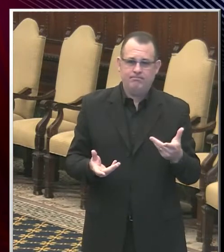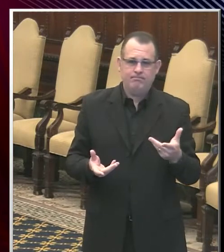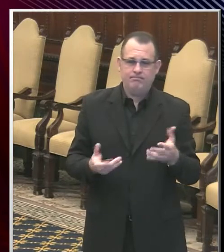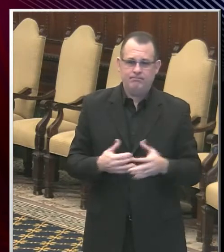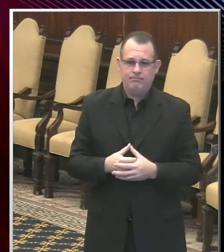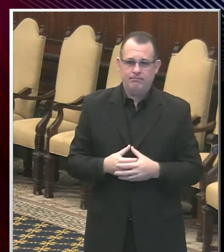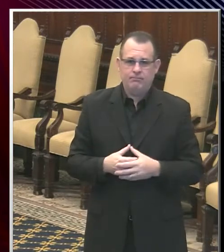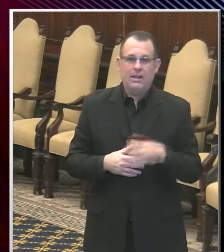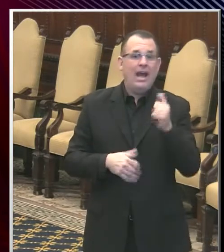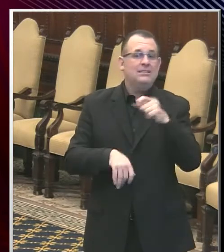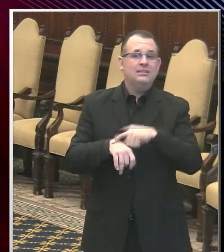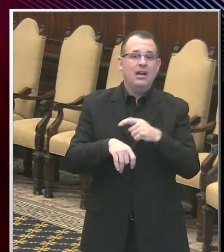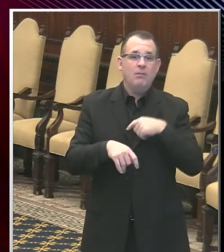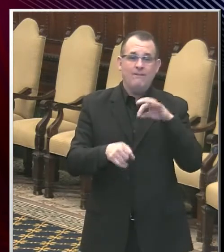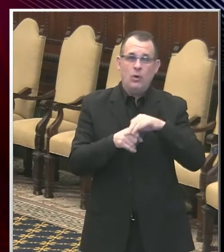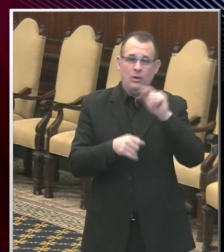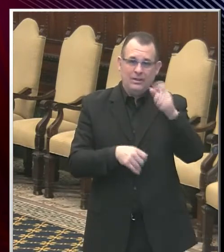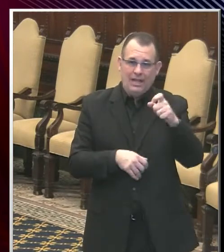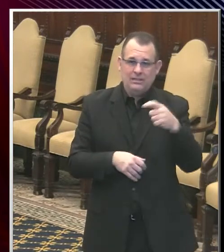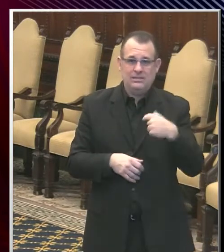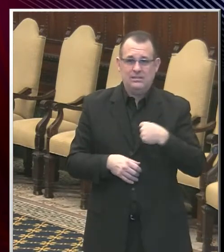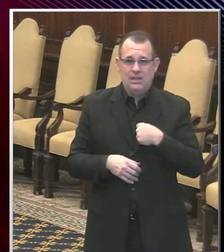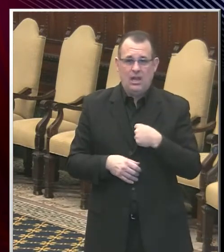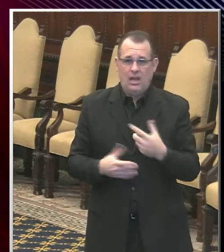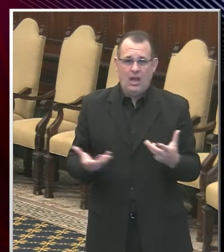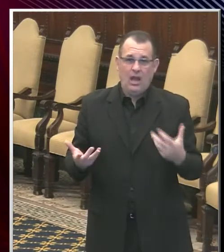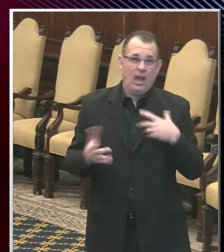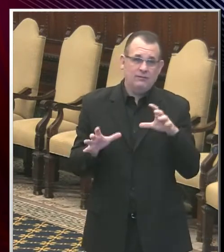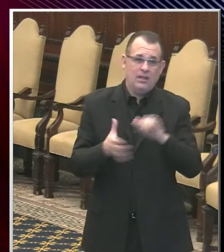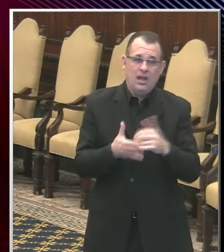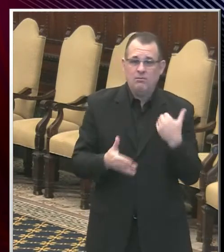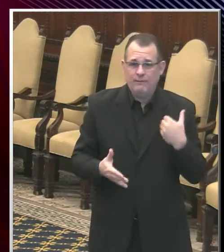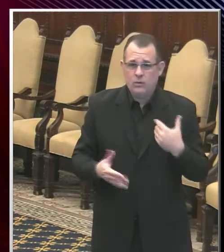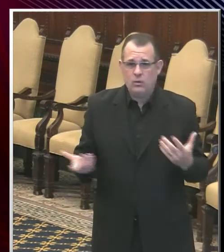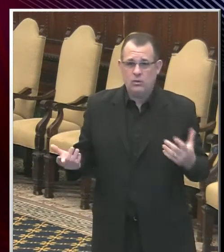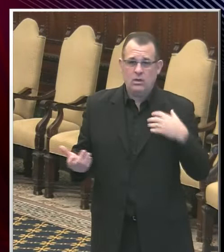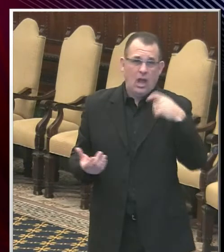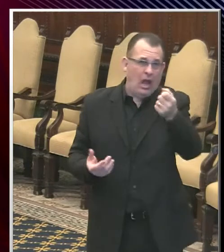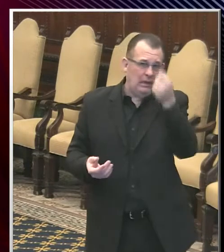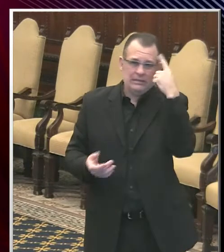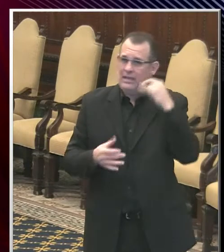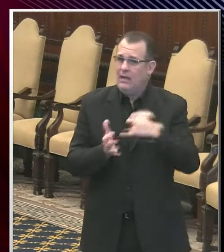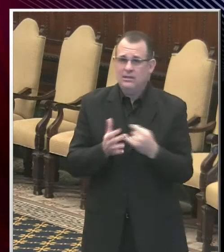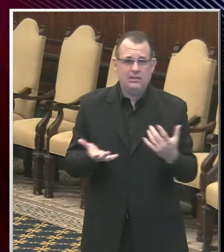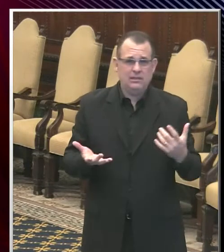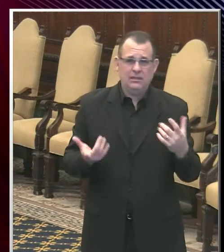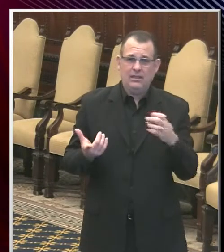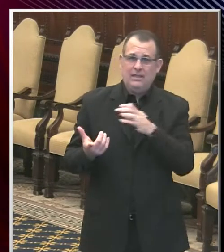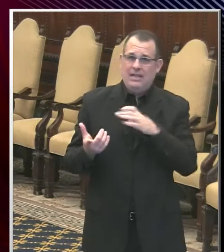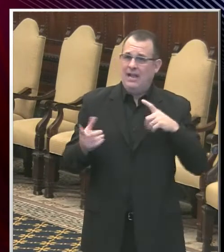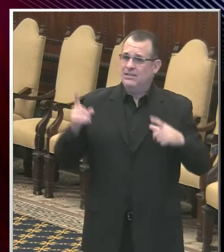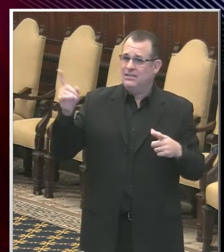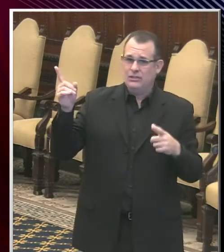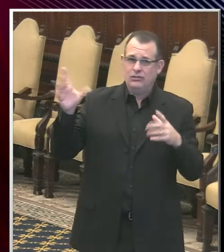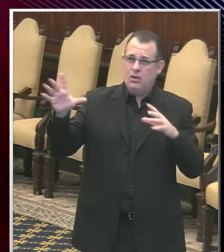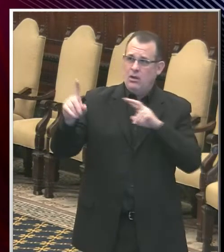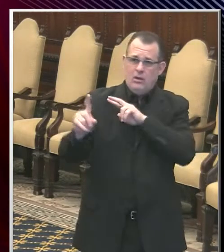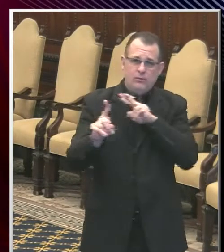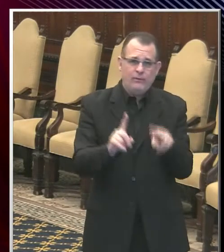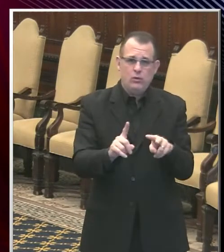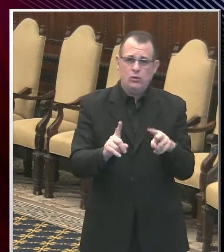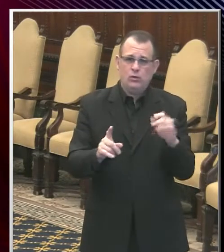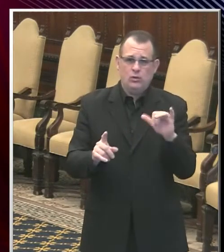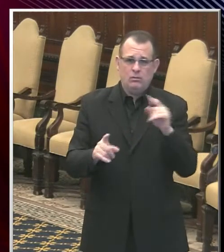Anytime I've had to vote for taxes, I've done that. And I understand the consternation that people may feel. But if you want